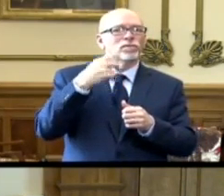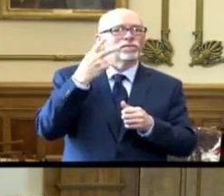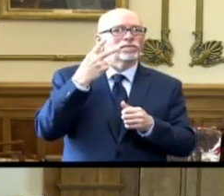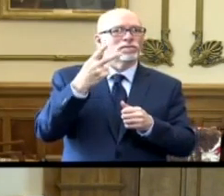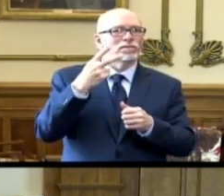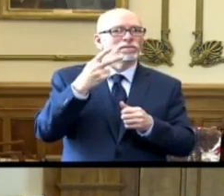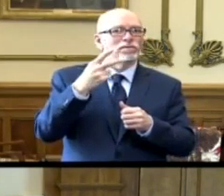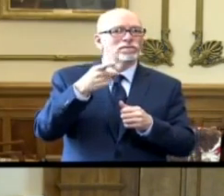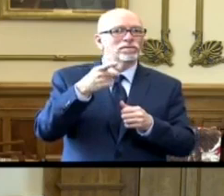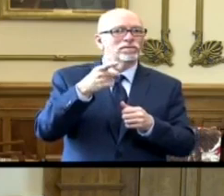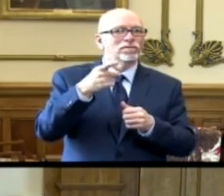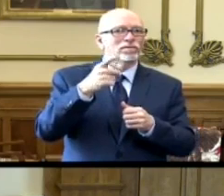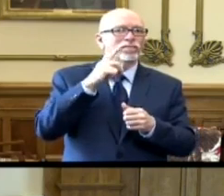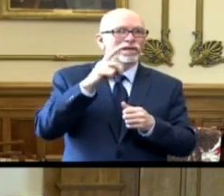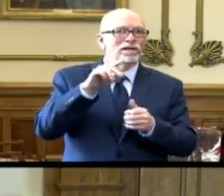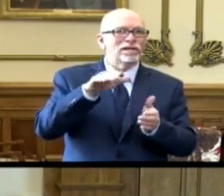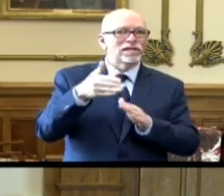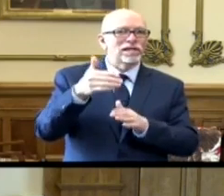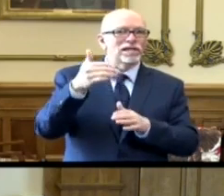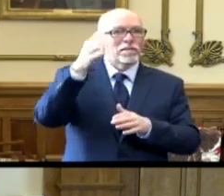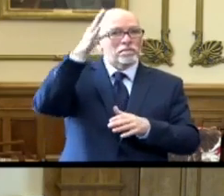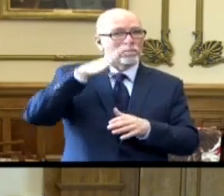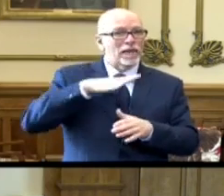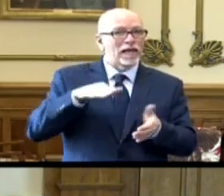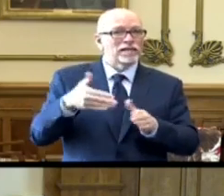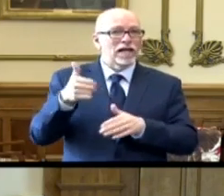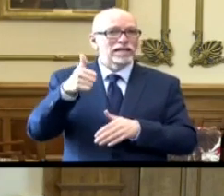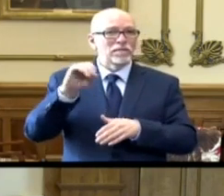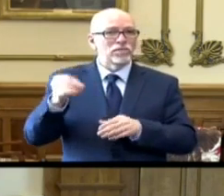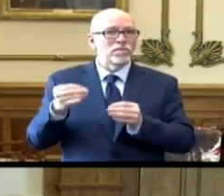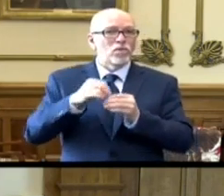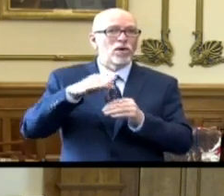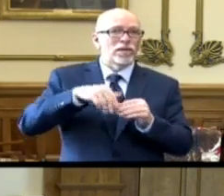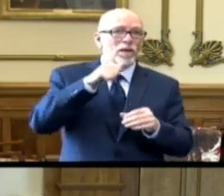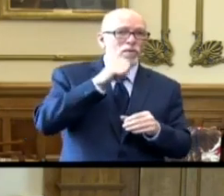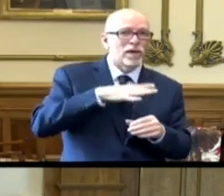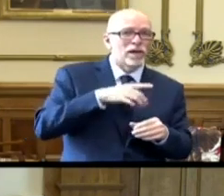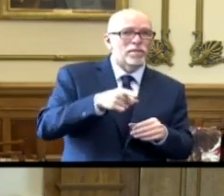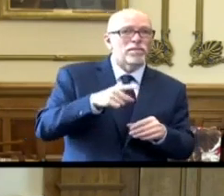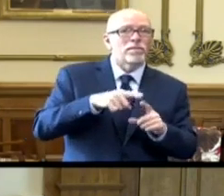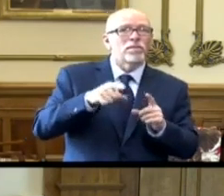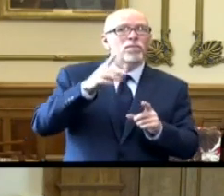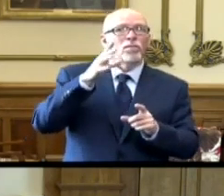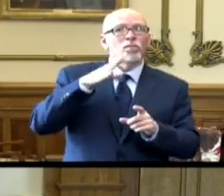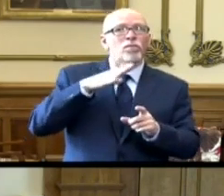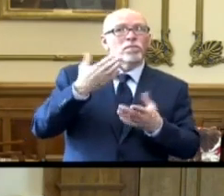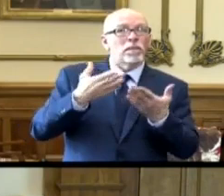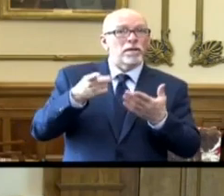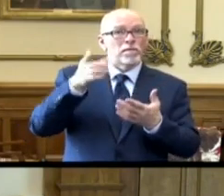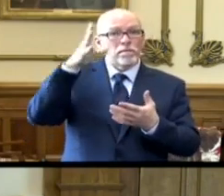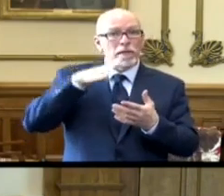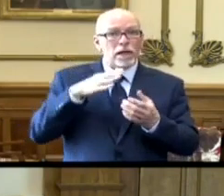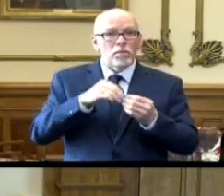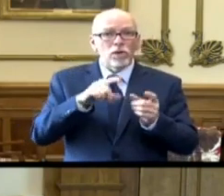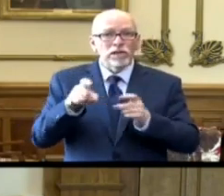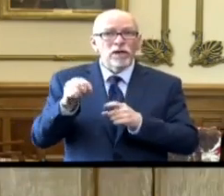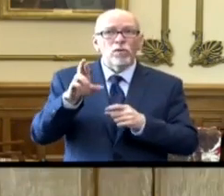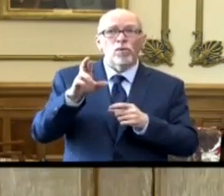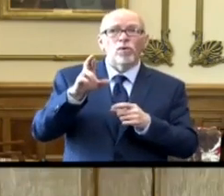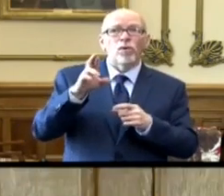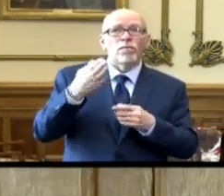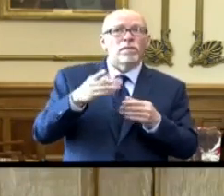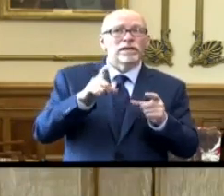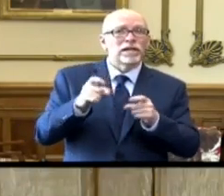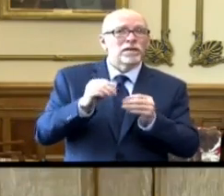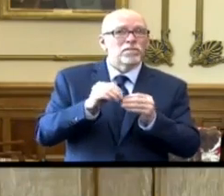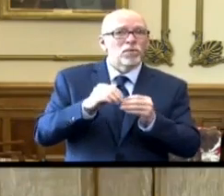been dying at about a 10% higher rate than women, whereas the adverse, women have either been tested more or are getting those